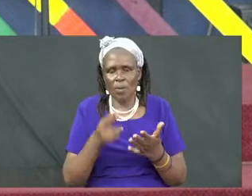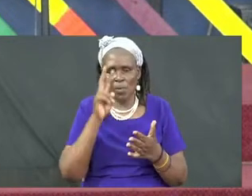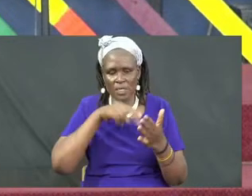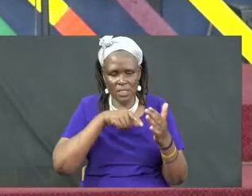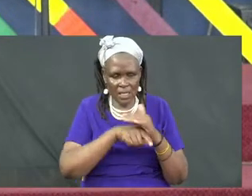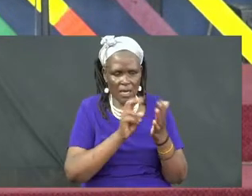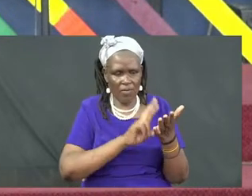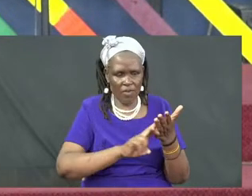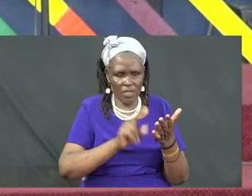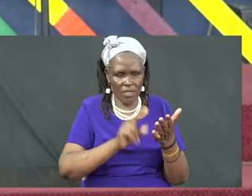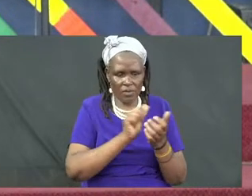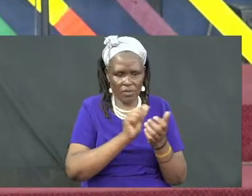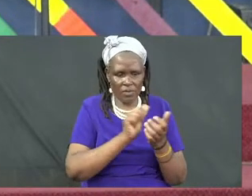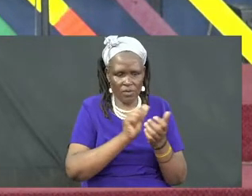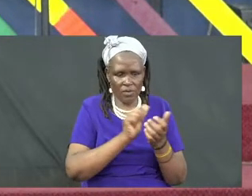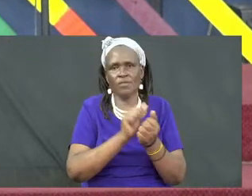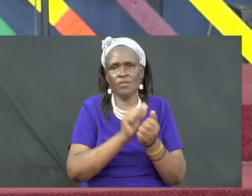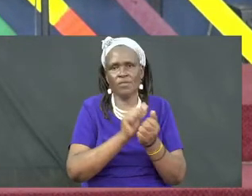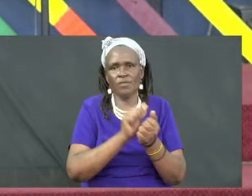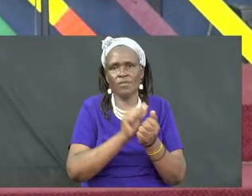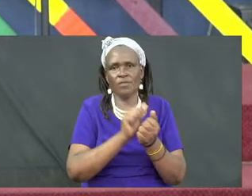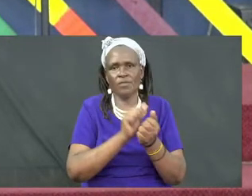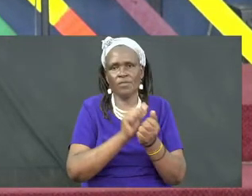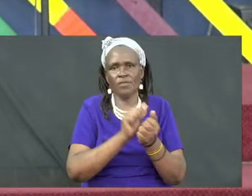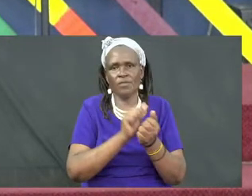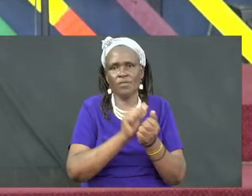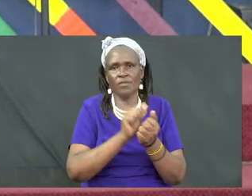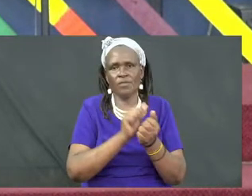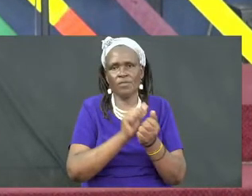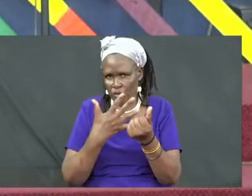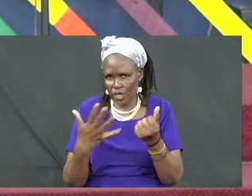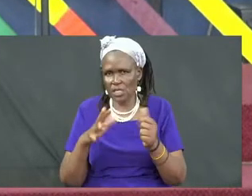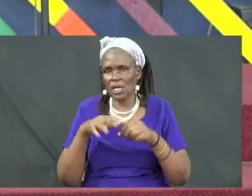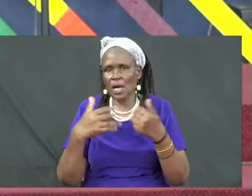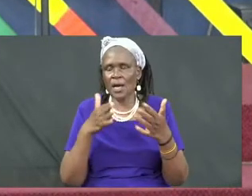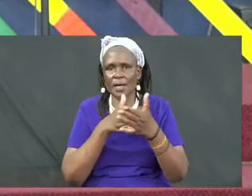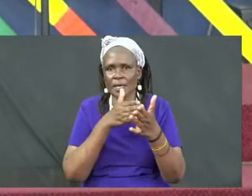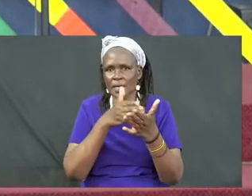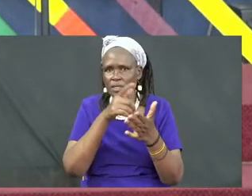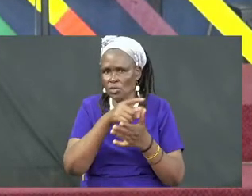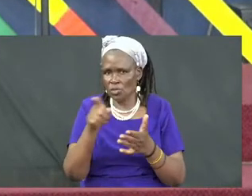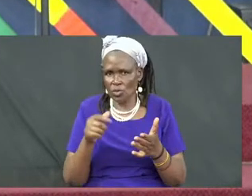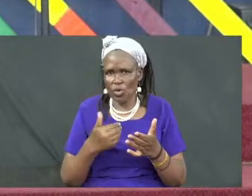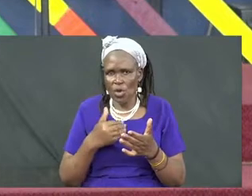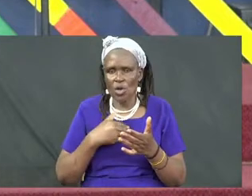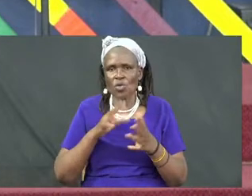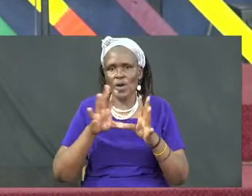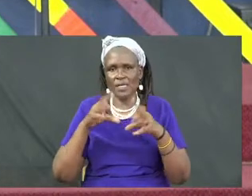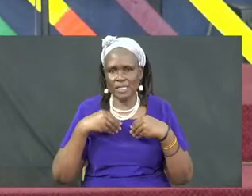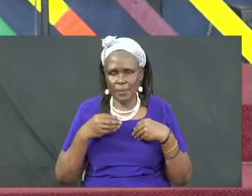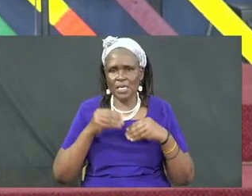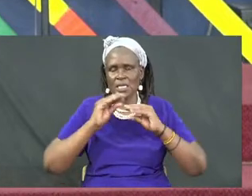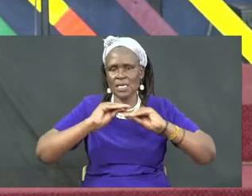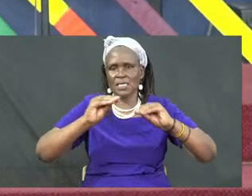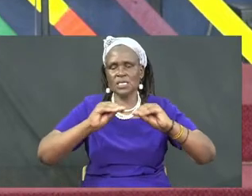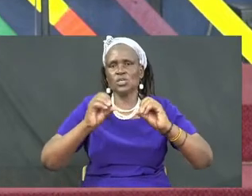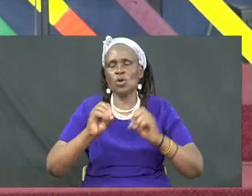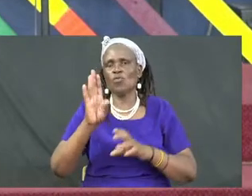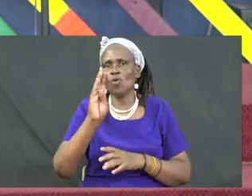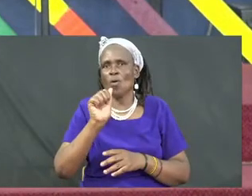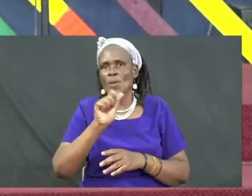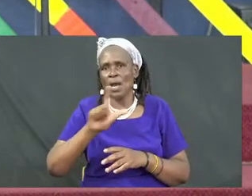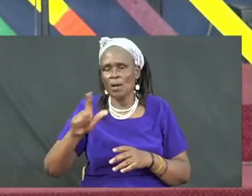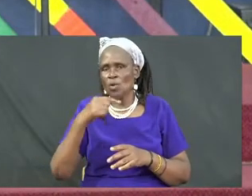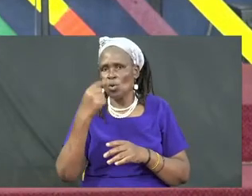and 15. But I have a few things against you. You have some there who hold the teaching of Balaam, who taught Balak to